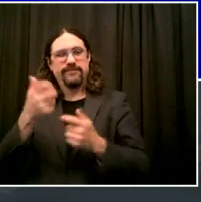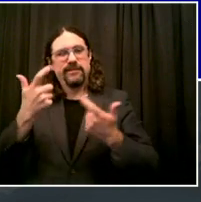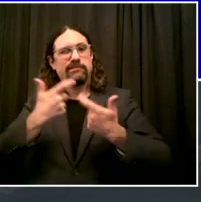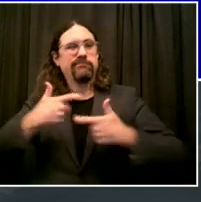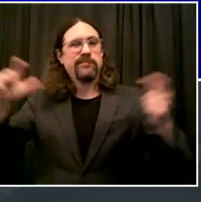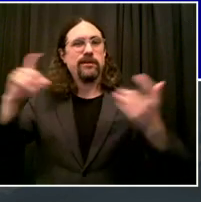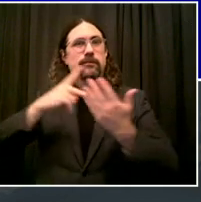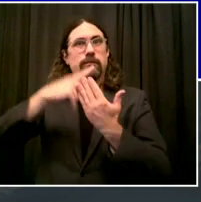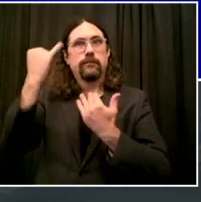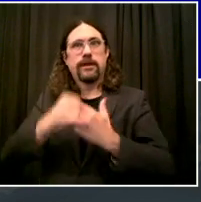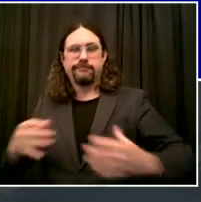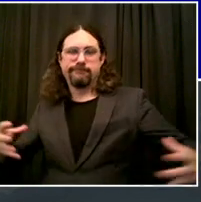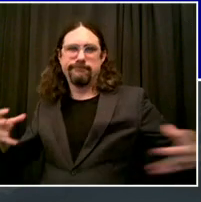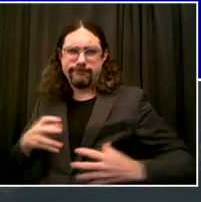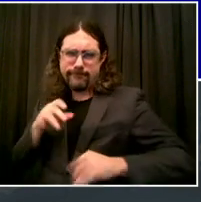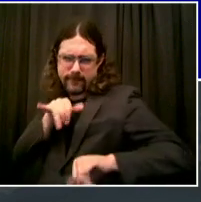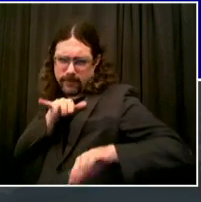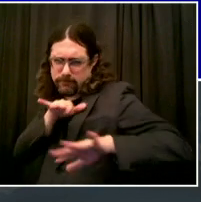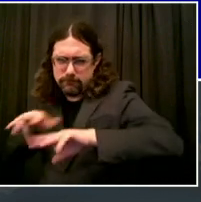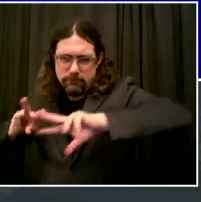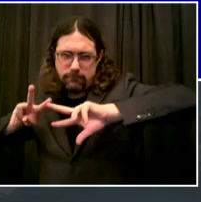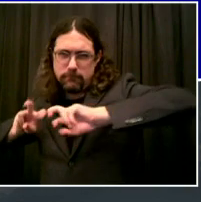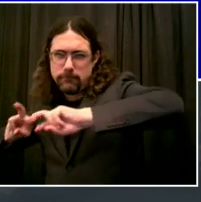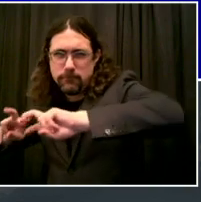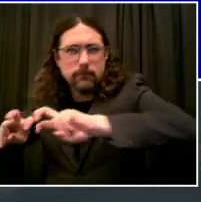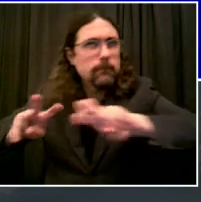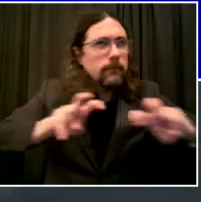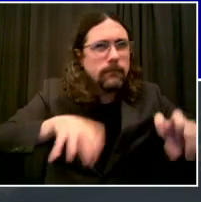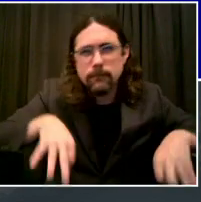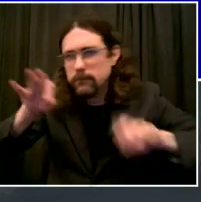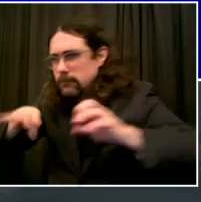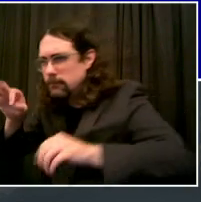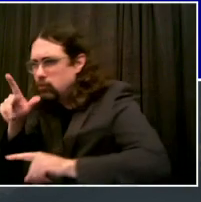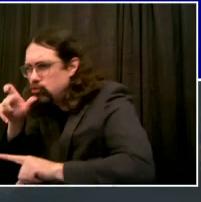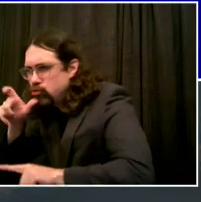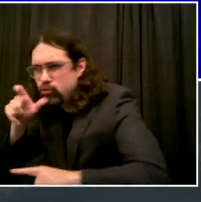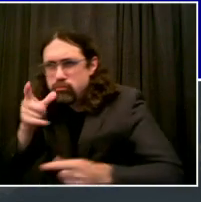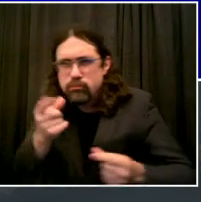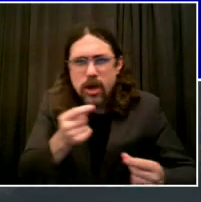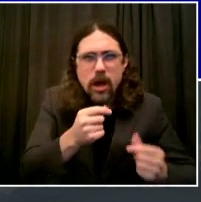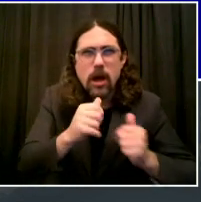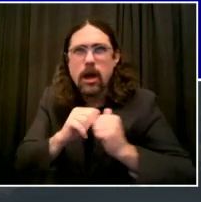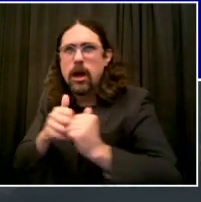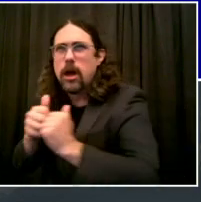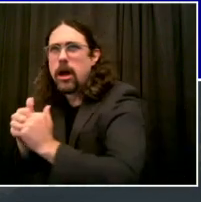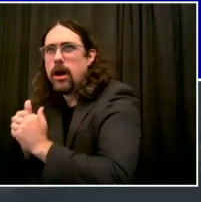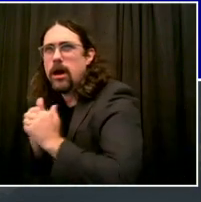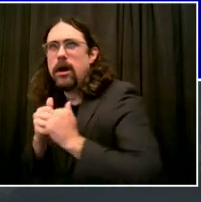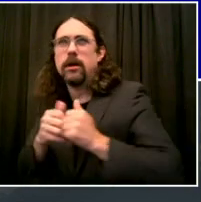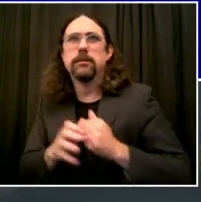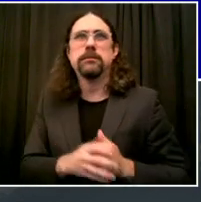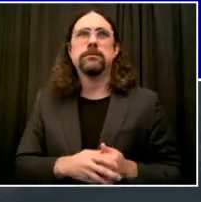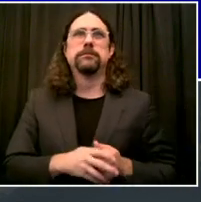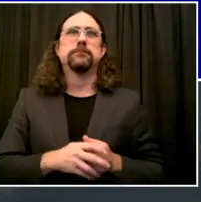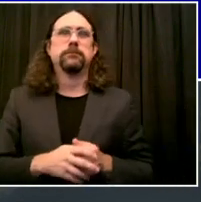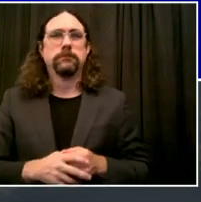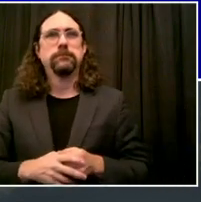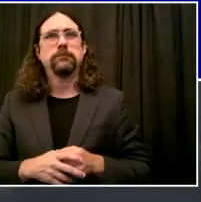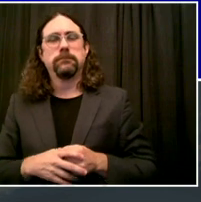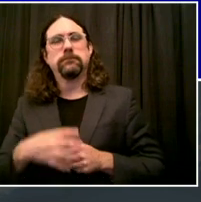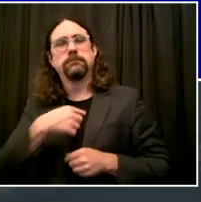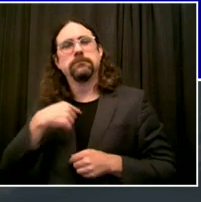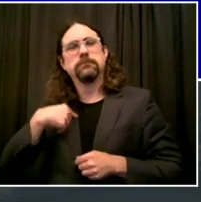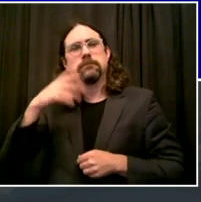coming from to begin with. Deputy sheriffs will be out there addressing this at the root. So what do? We go at the